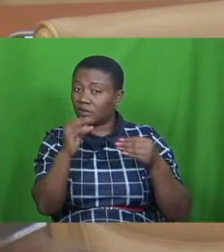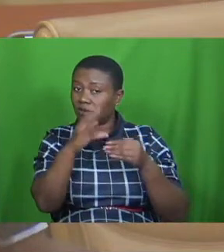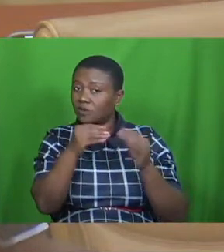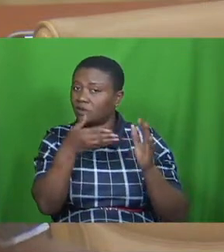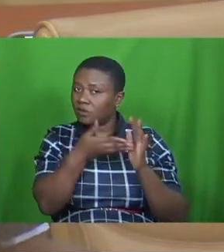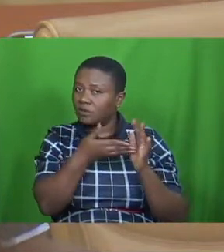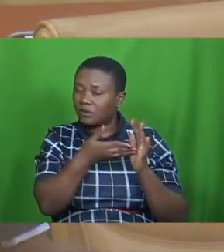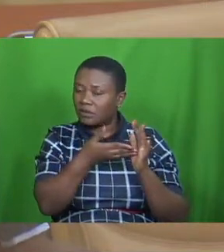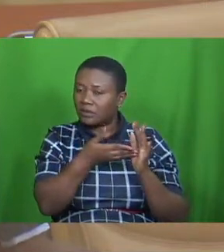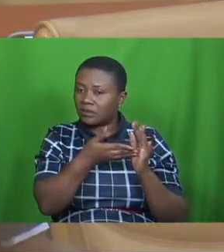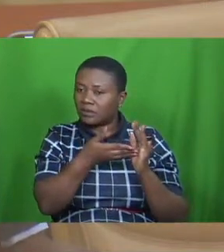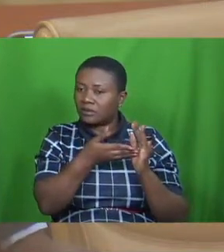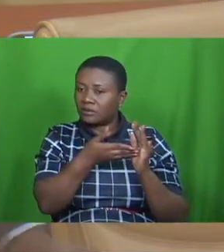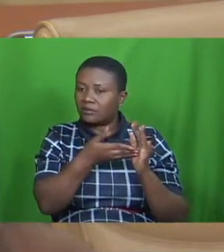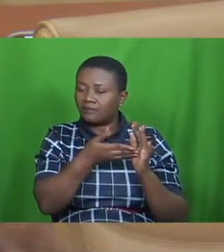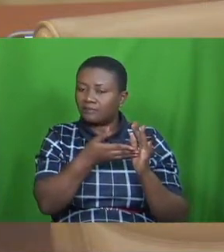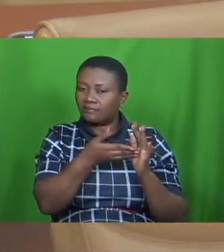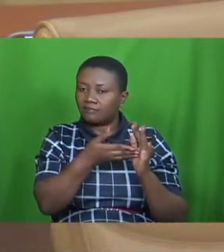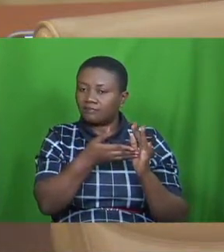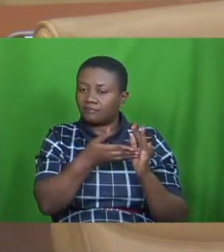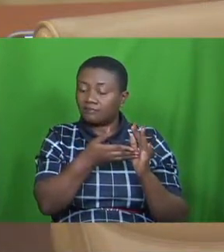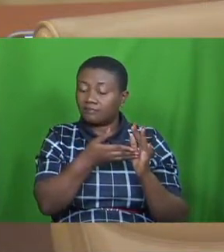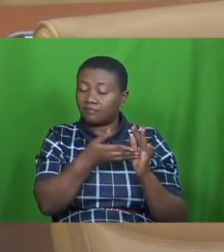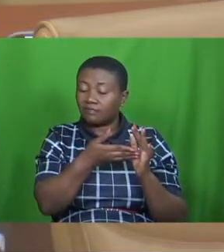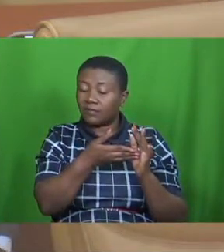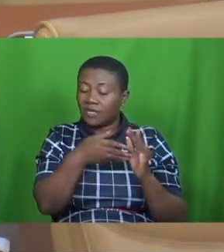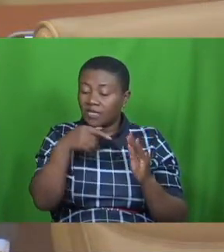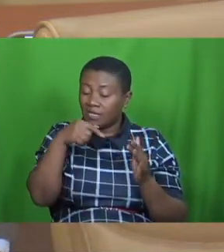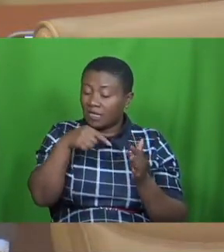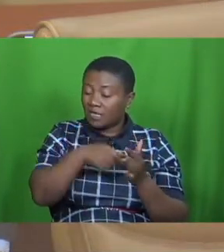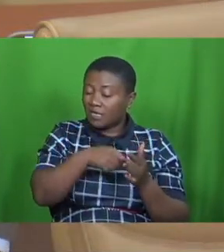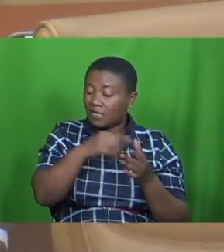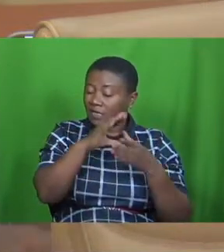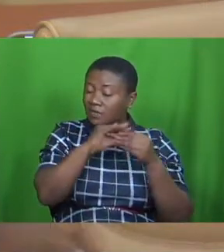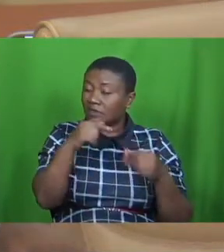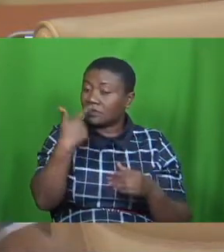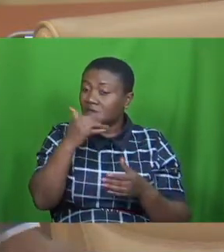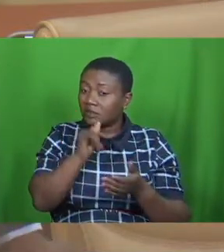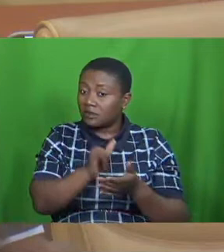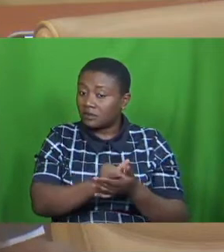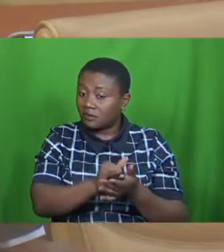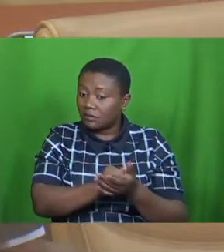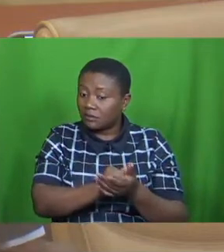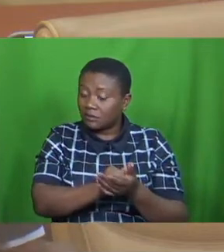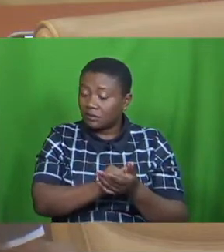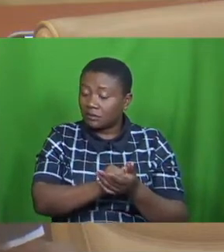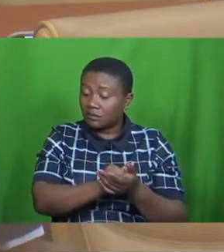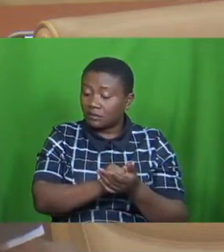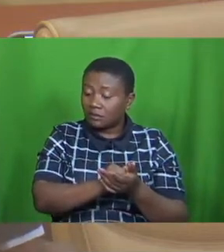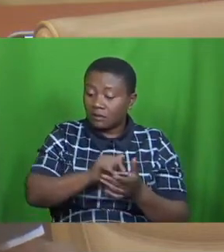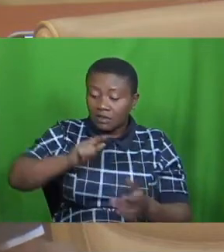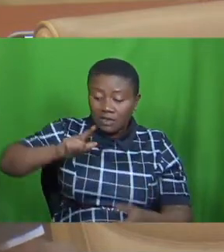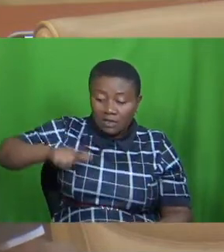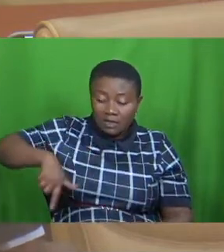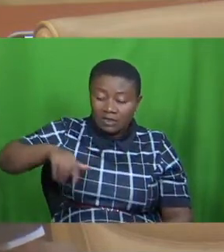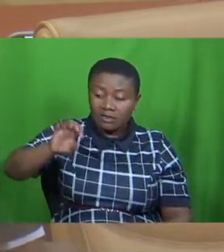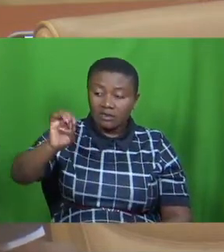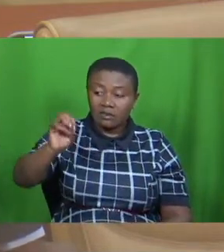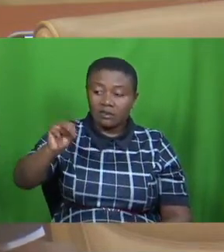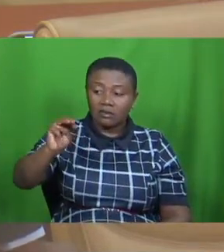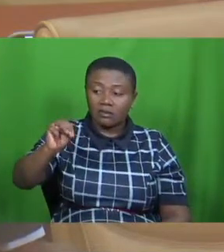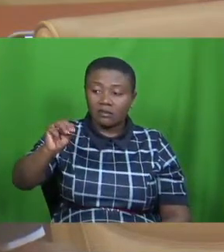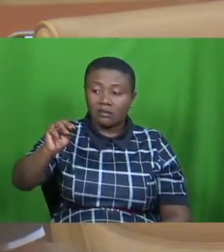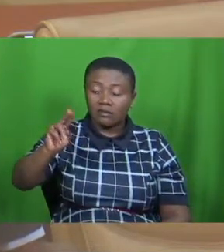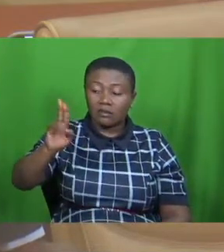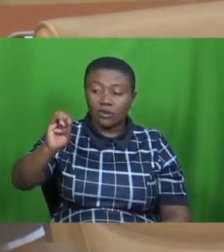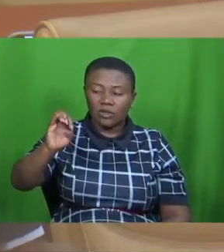that says that the late Emmanuel Oscar Amayedo was an